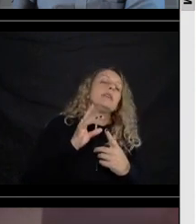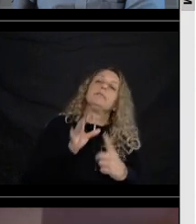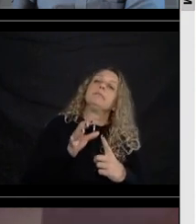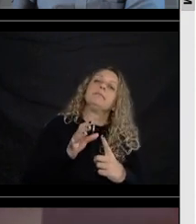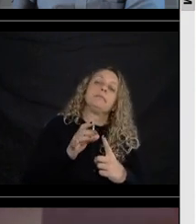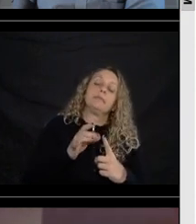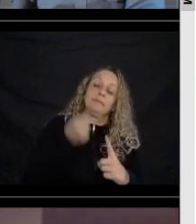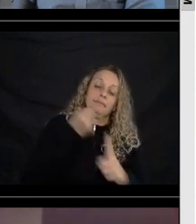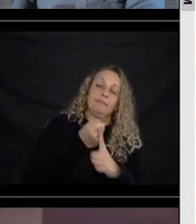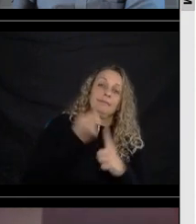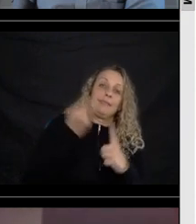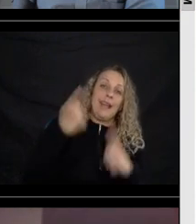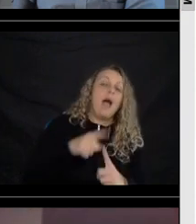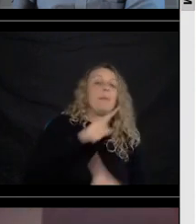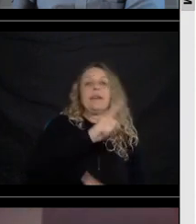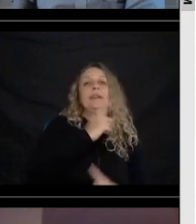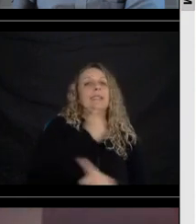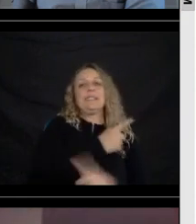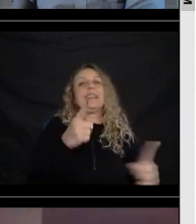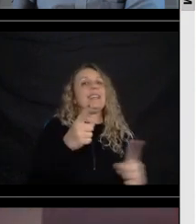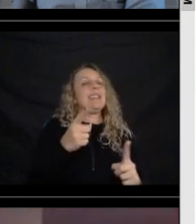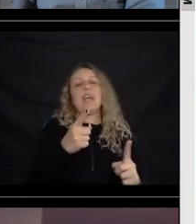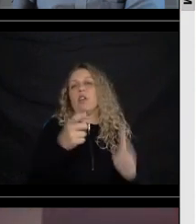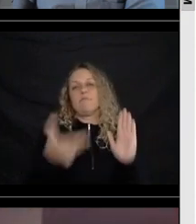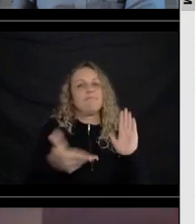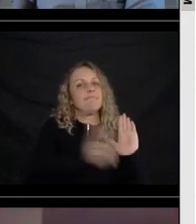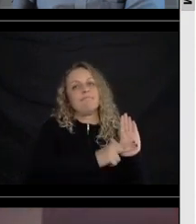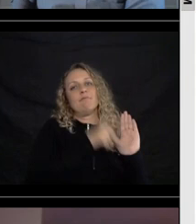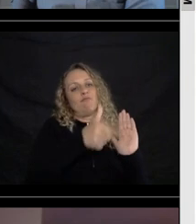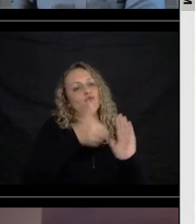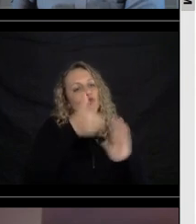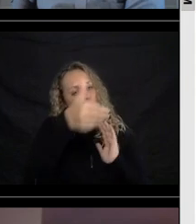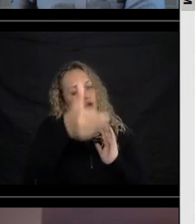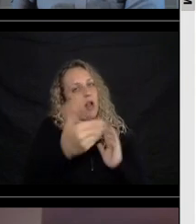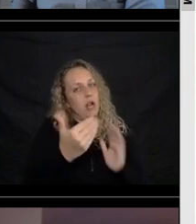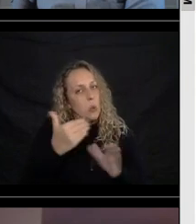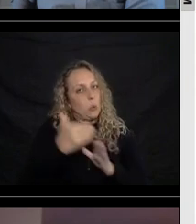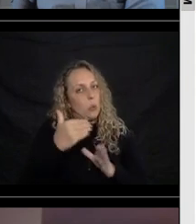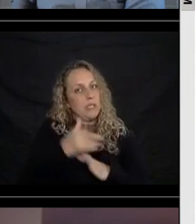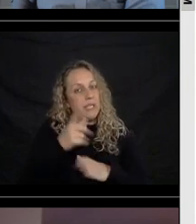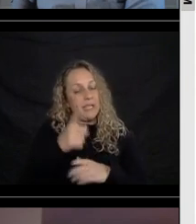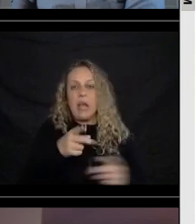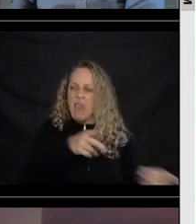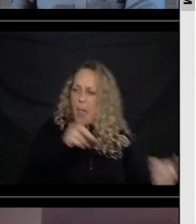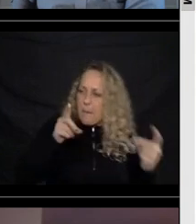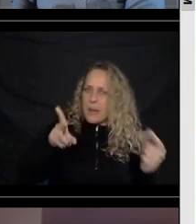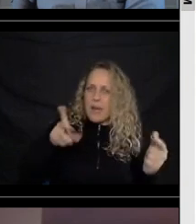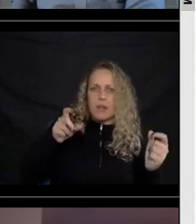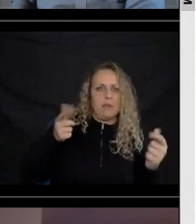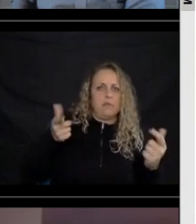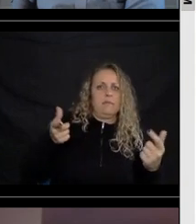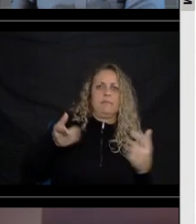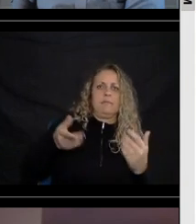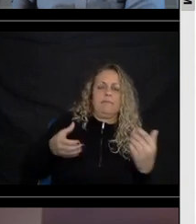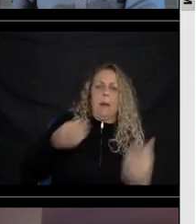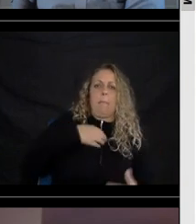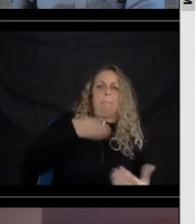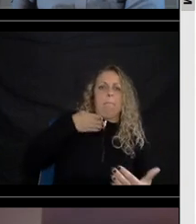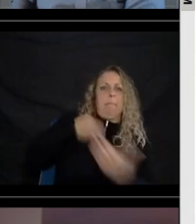order declaring the property a chronic nuisance. They then immediately filed an appeal, and we've